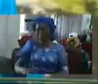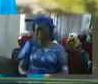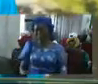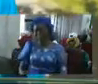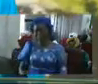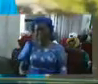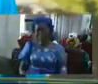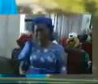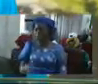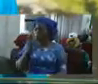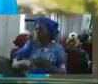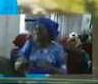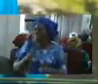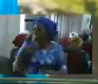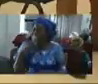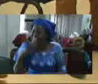What do I say?